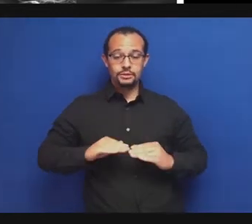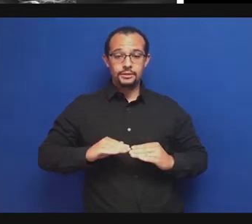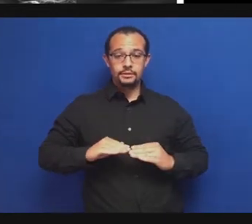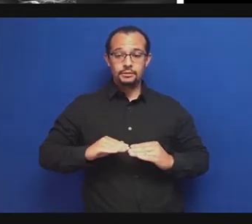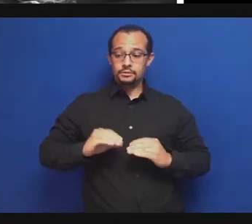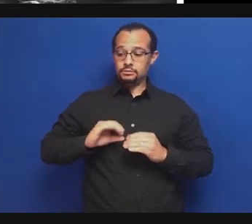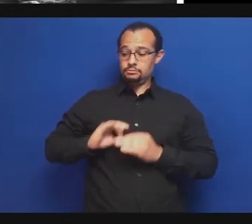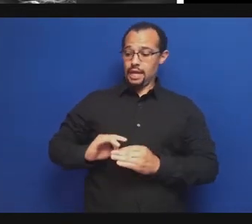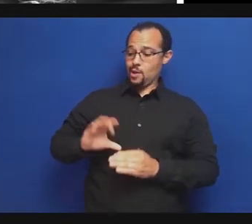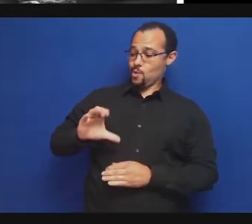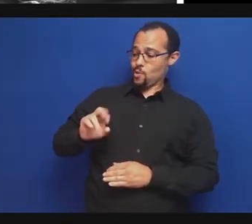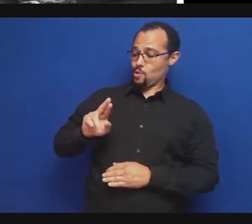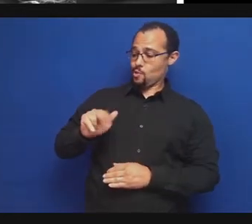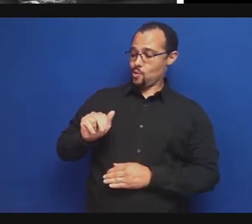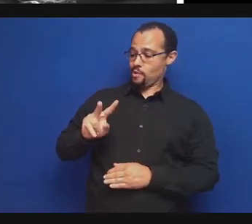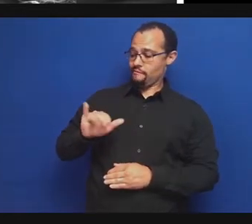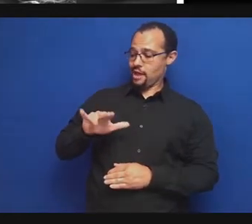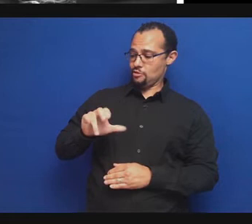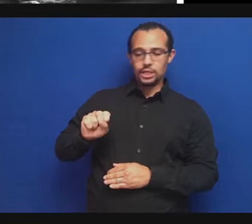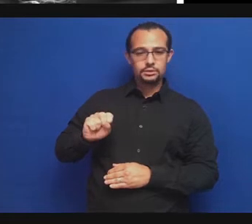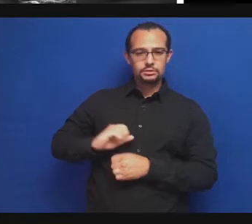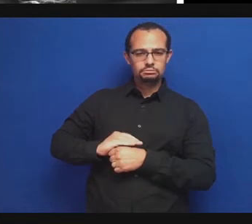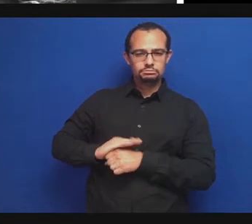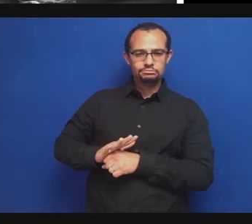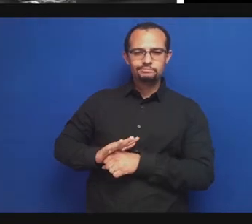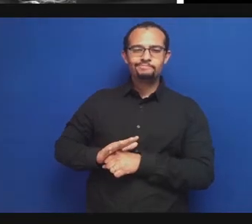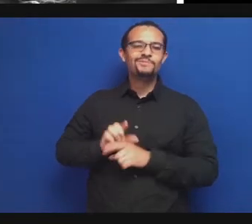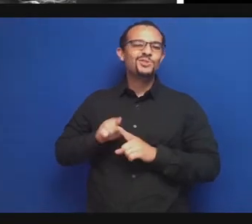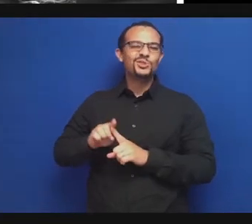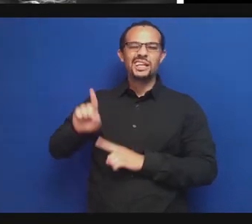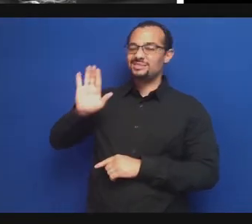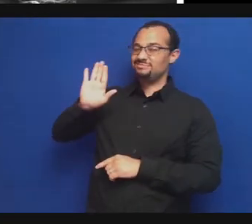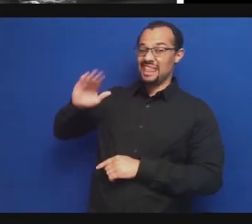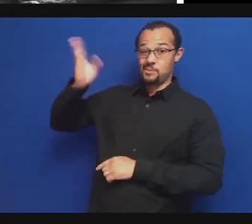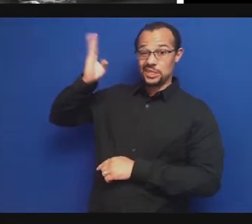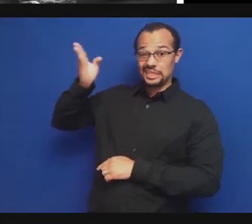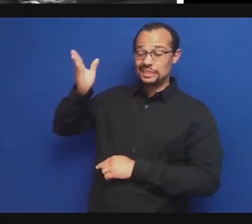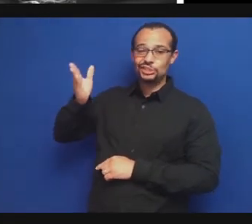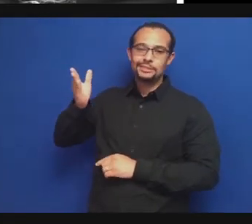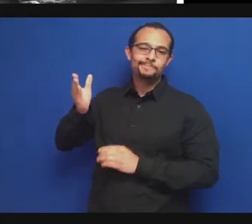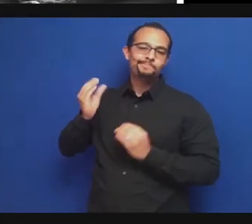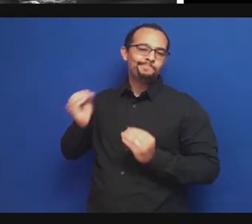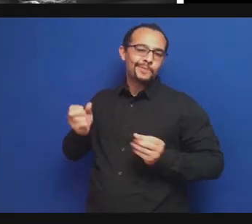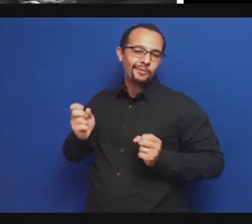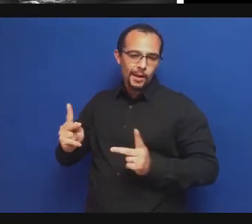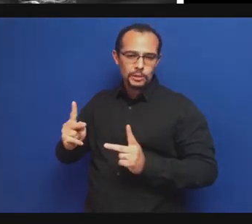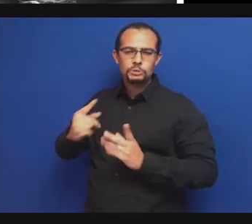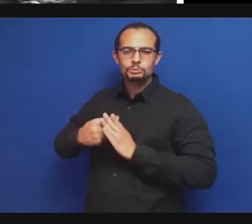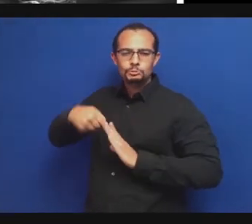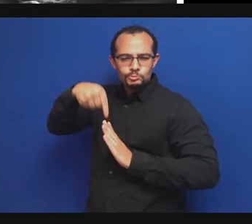momentarily and take an opportunity to see those in the forefront and access them so you desire.